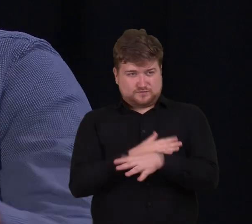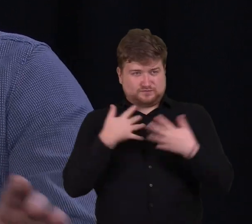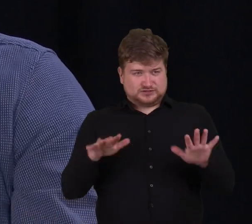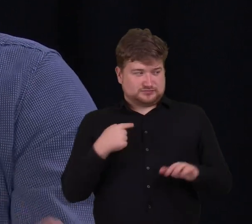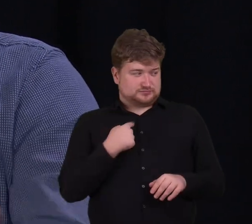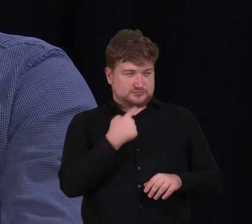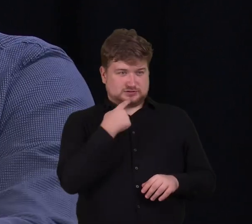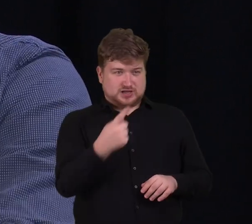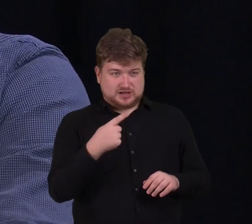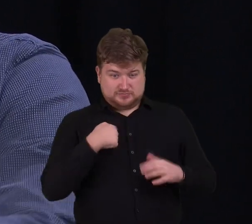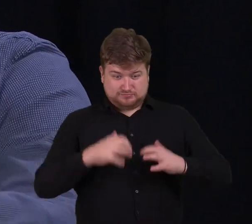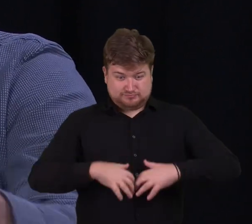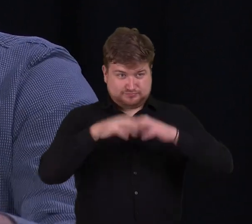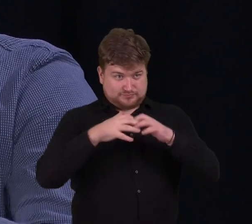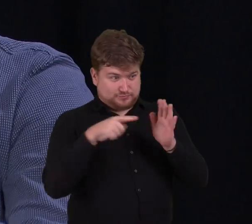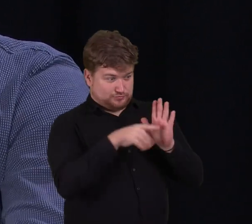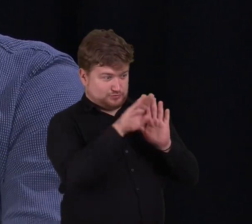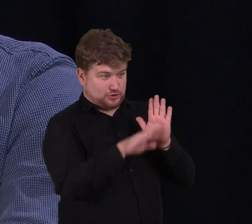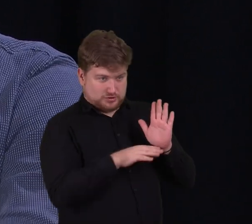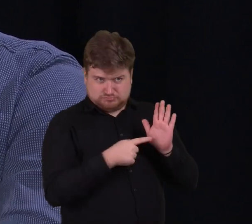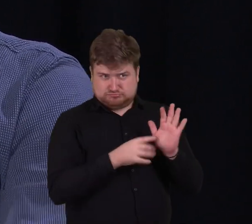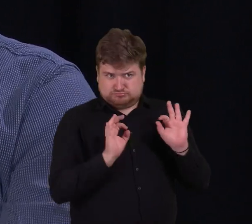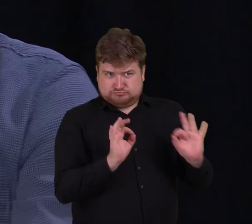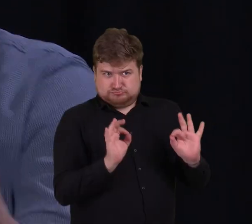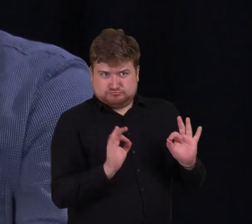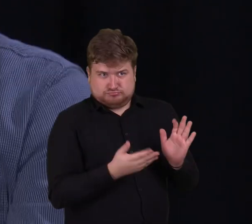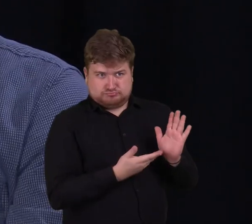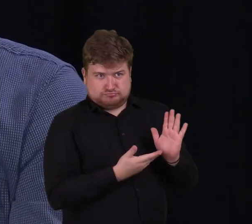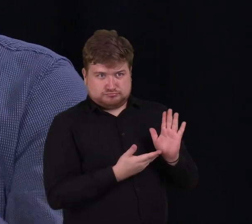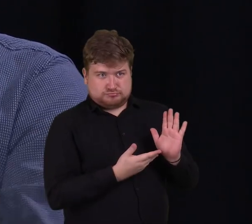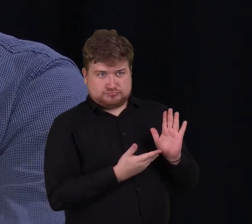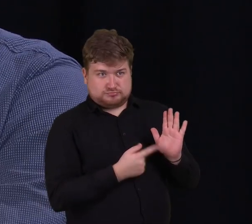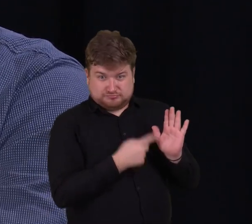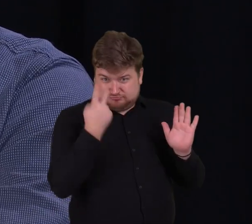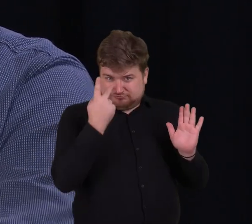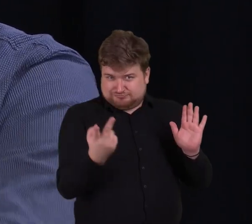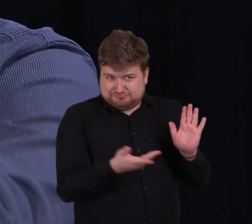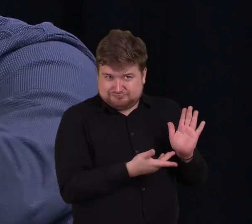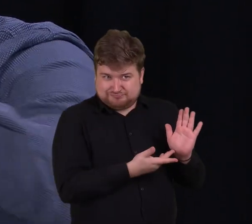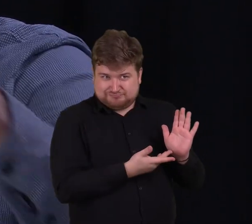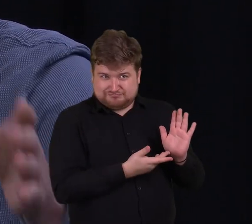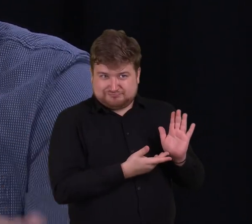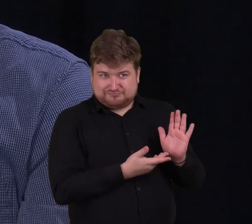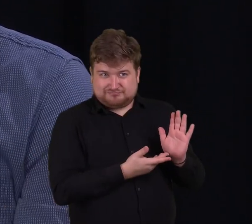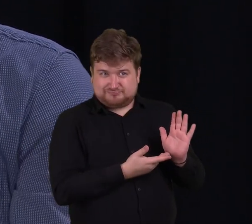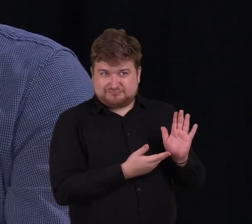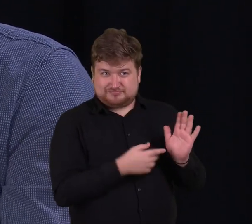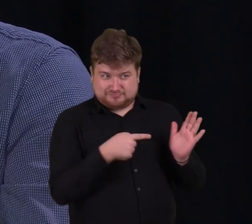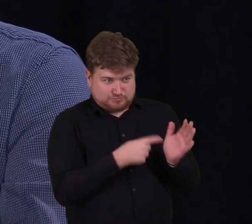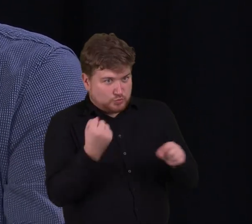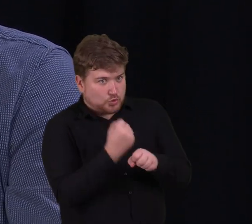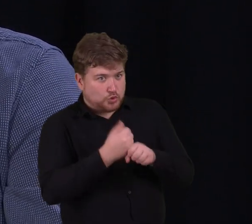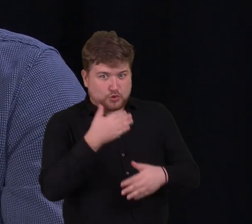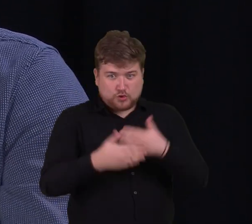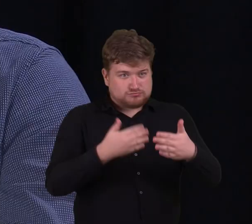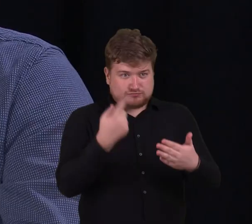local systems like CLLD or LRT and local action groups are much more flexible than the big programs. And we